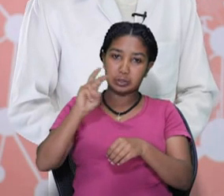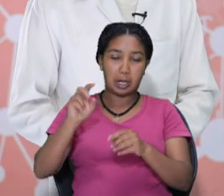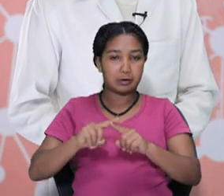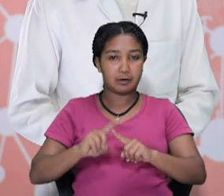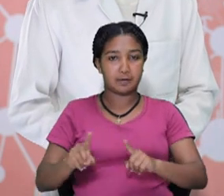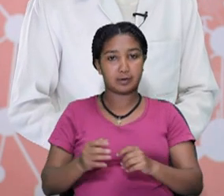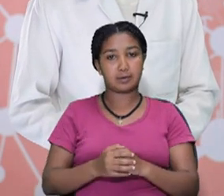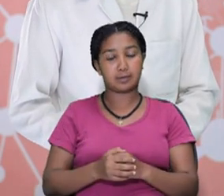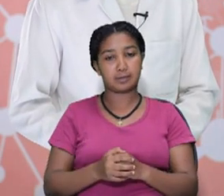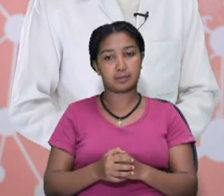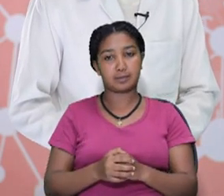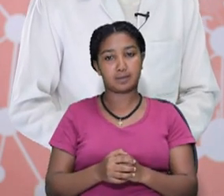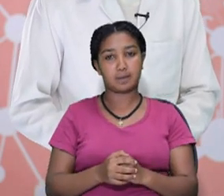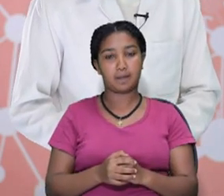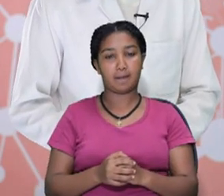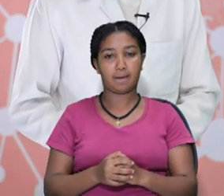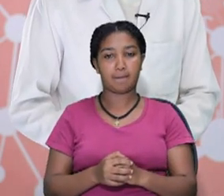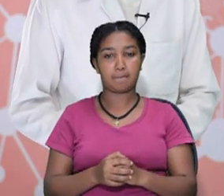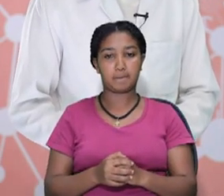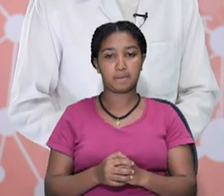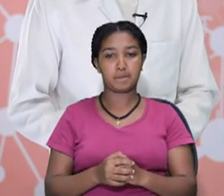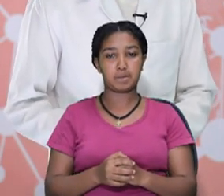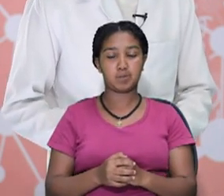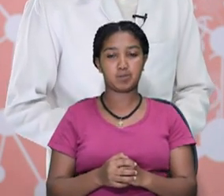cattle and the other domestic animals.